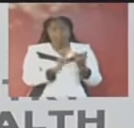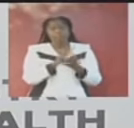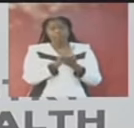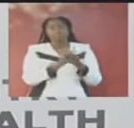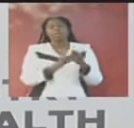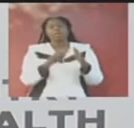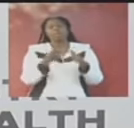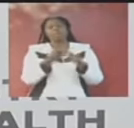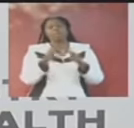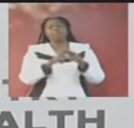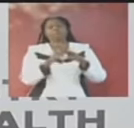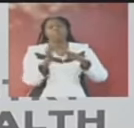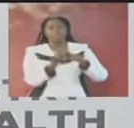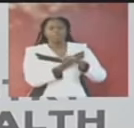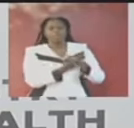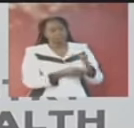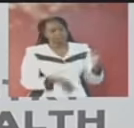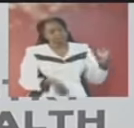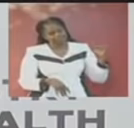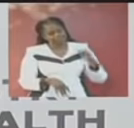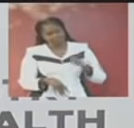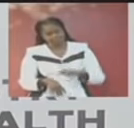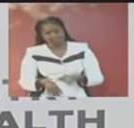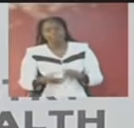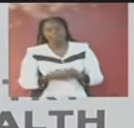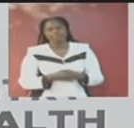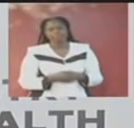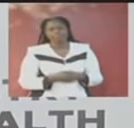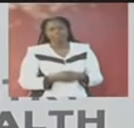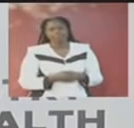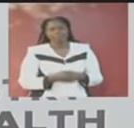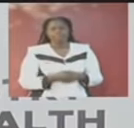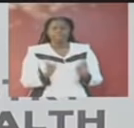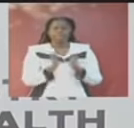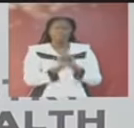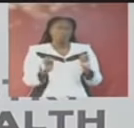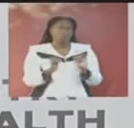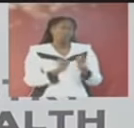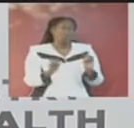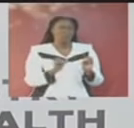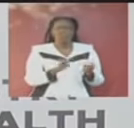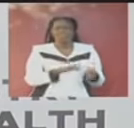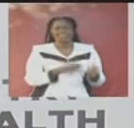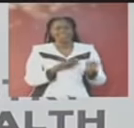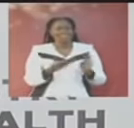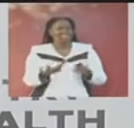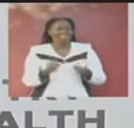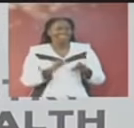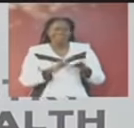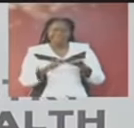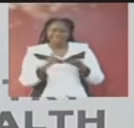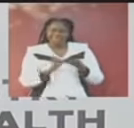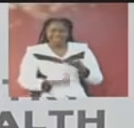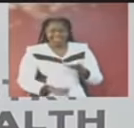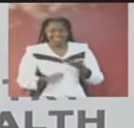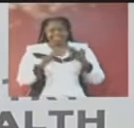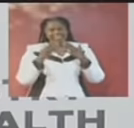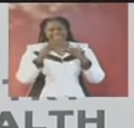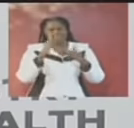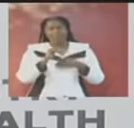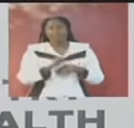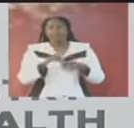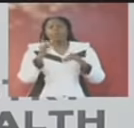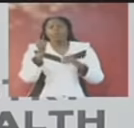Barbados. Thus far, we have had no deaths over the weekend, so the deaths remain constant at